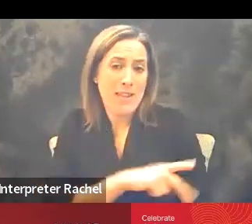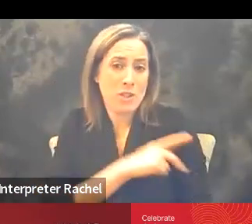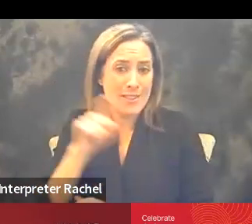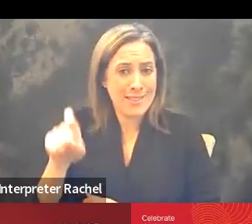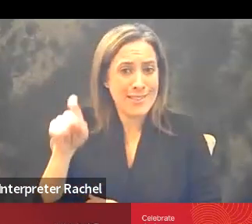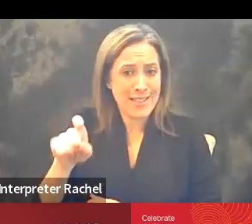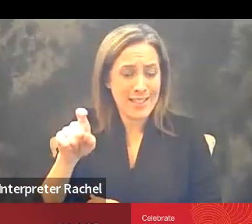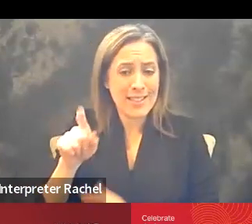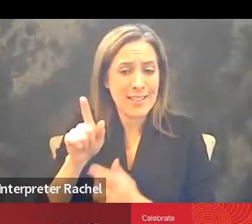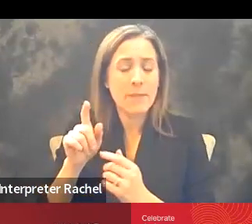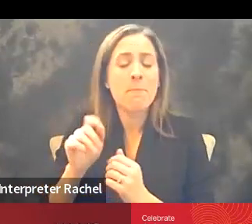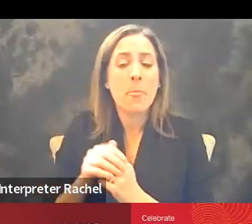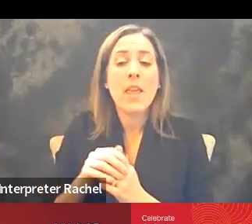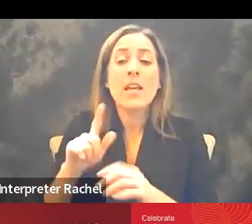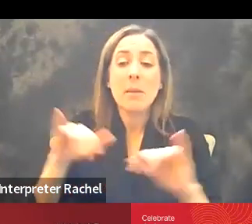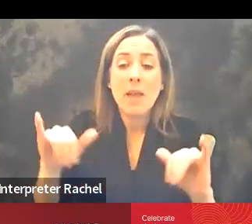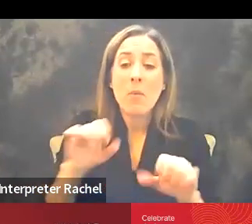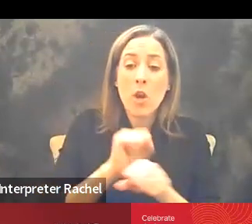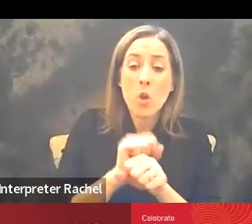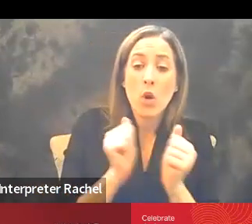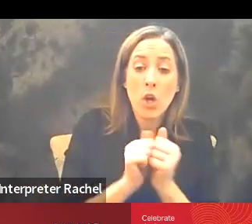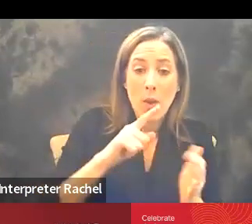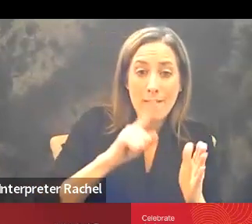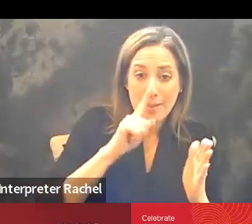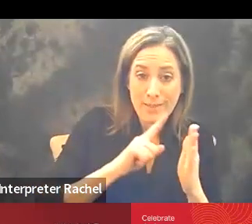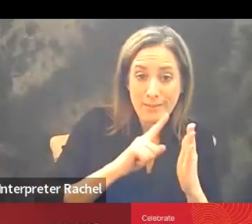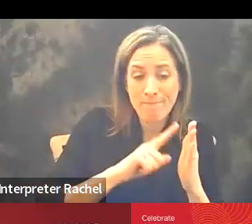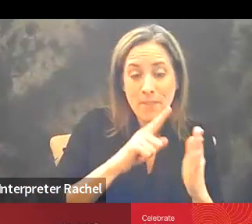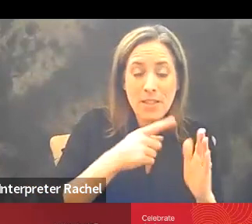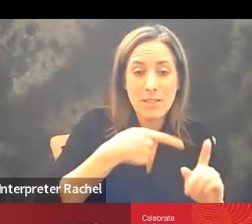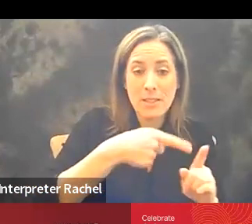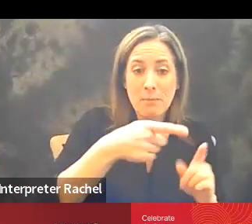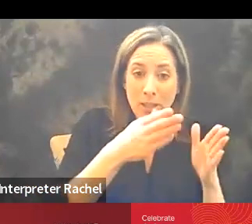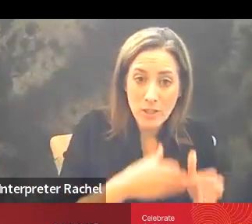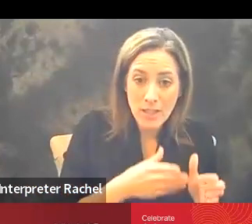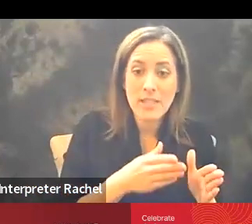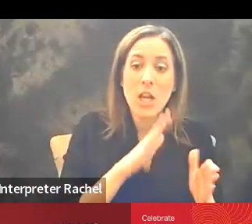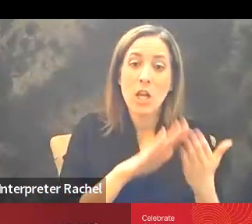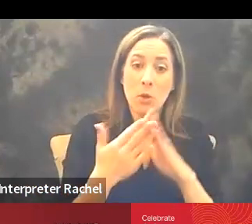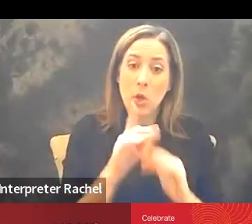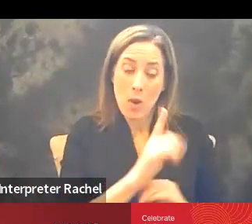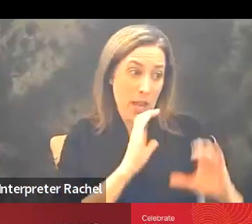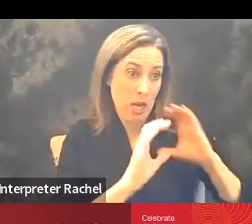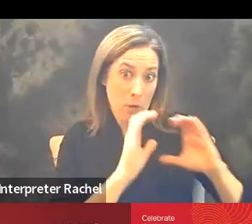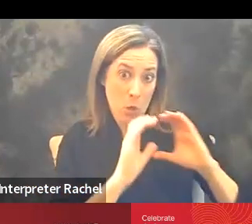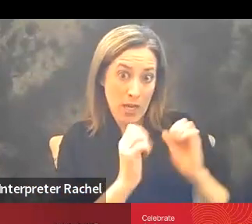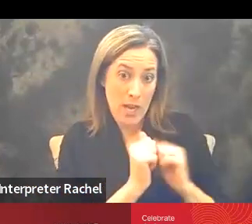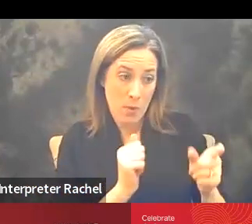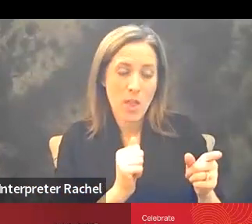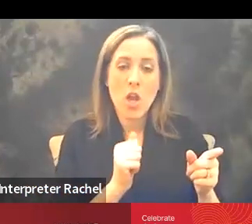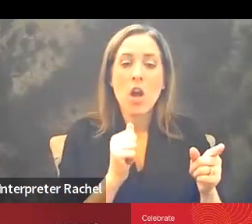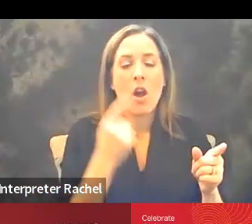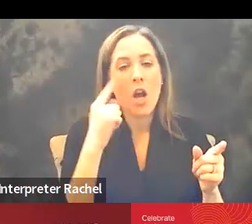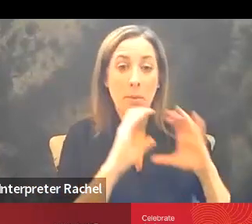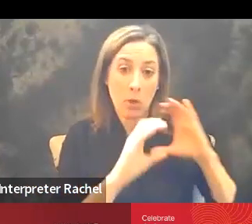we are working with infodemiologists who come from communities that they're communicating with, not just to kind of communicate science, but also